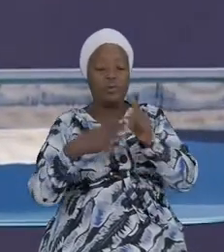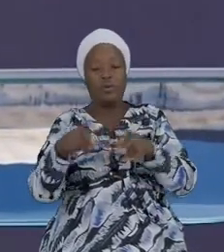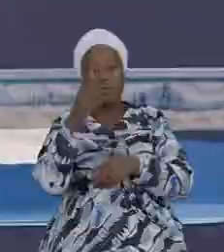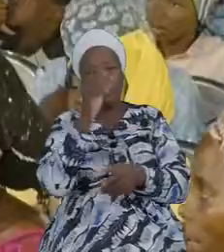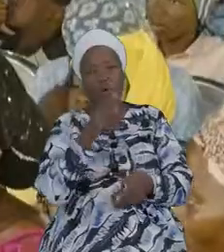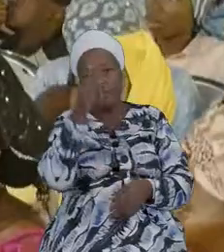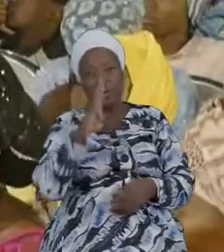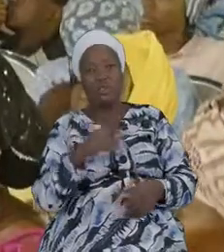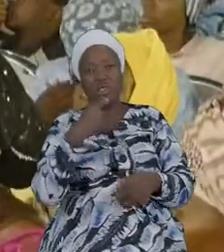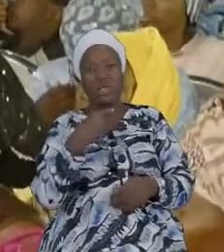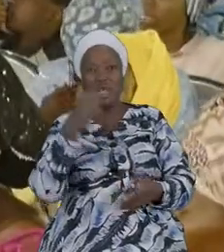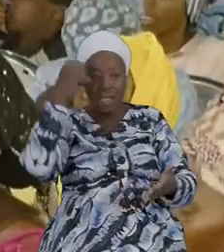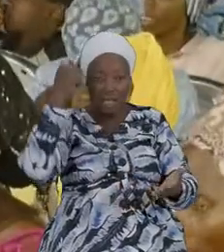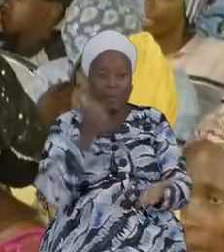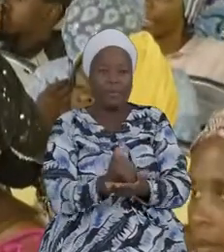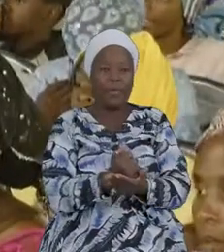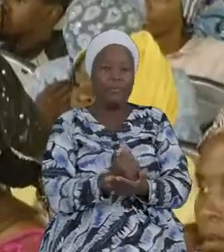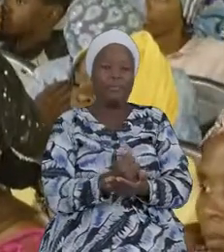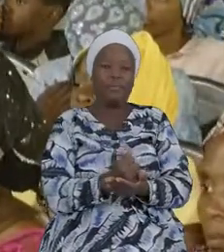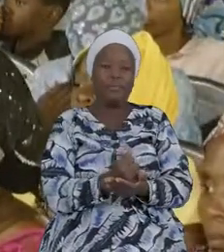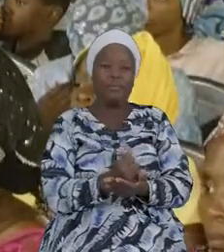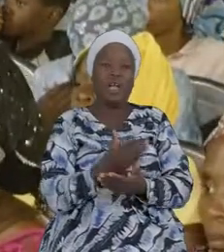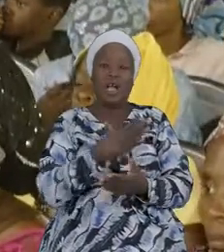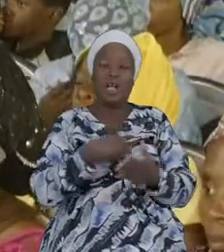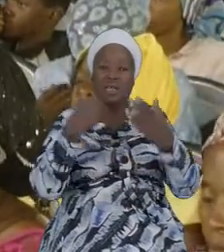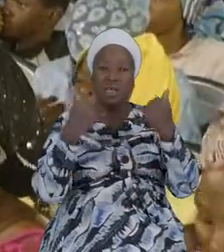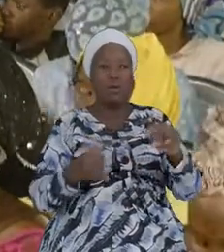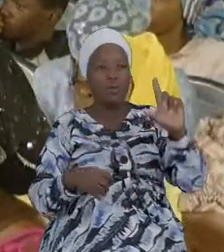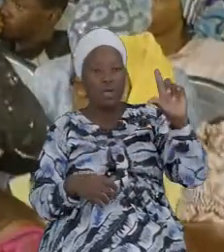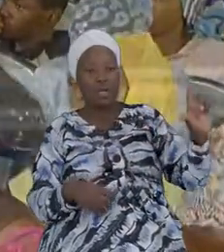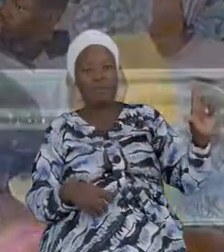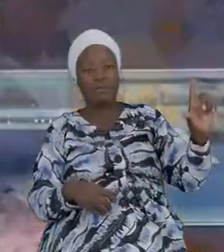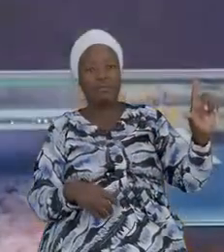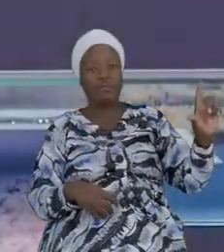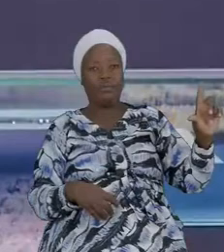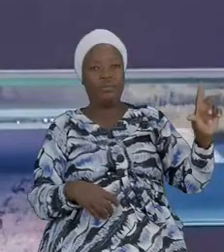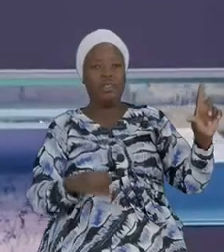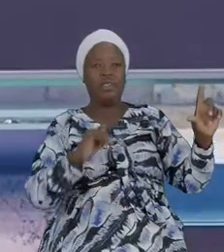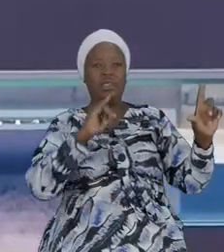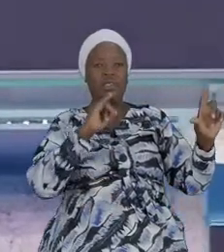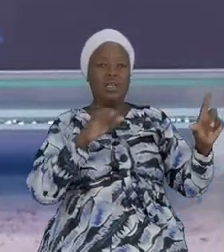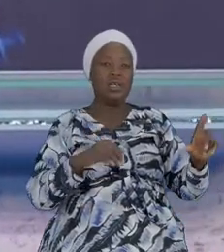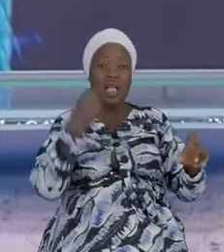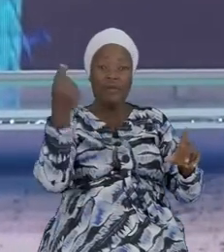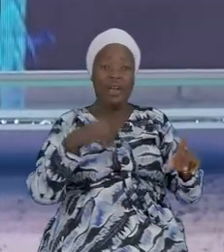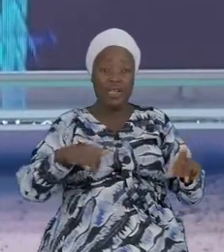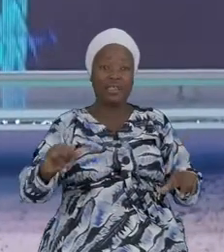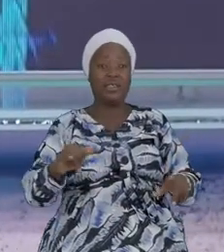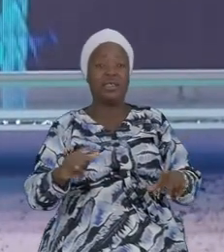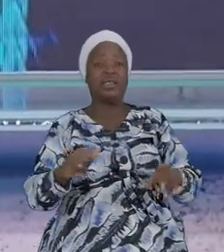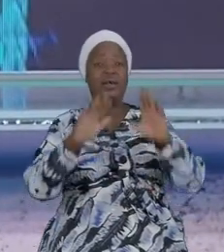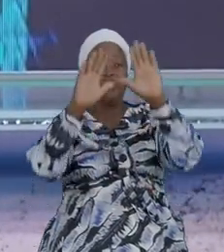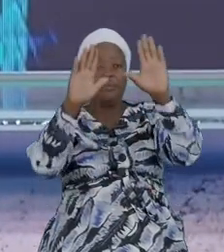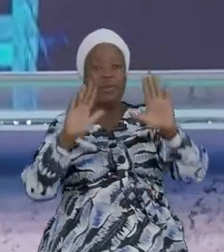said amen. And now L is the lasting miracle.